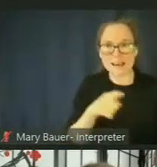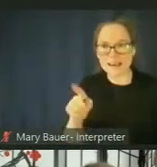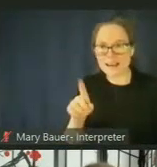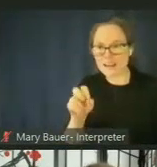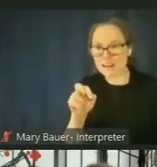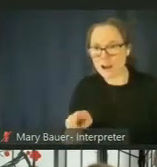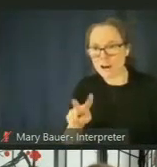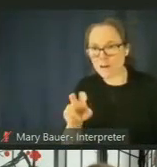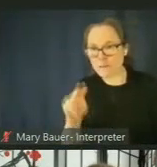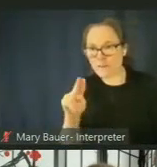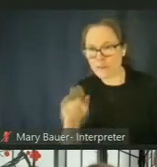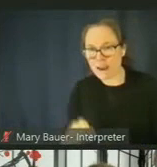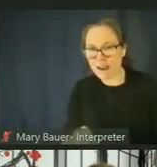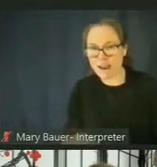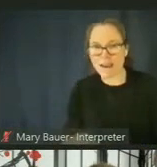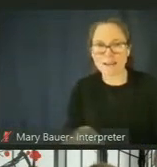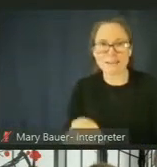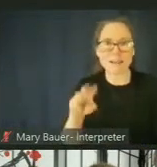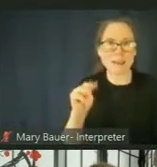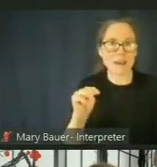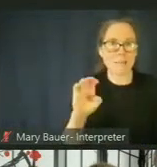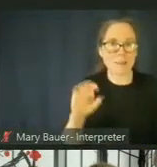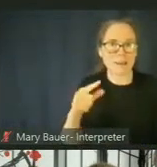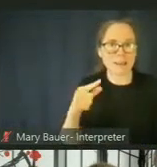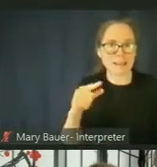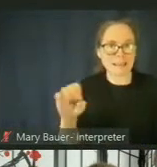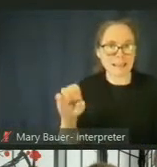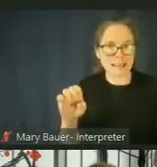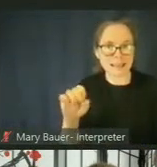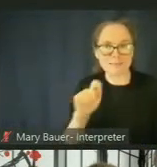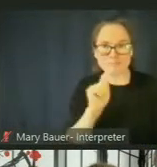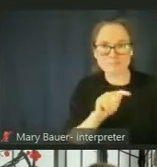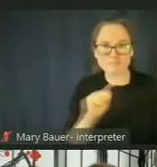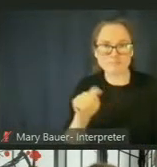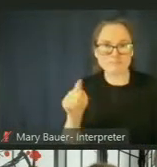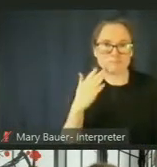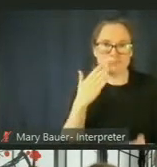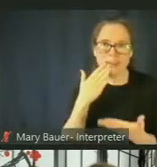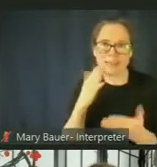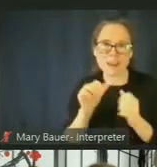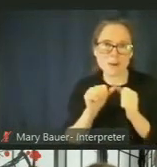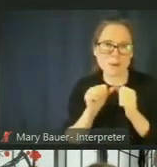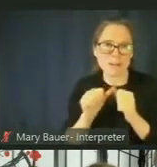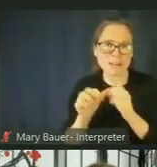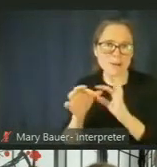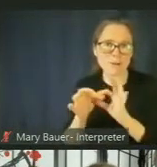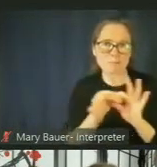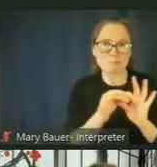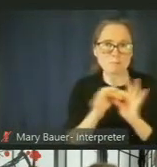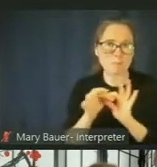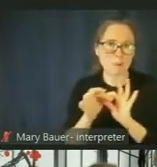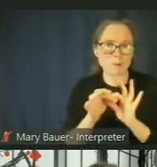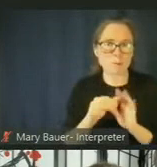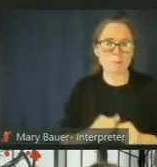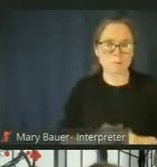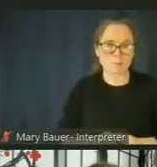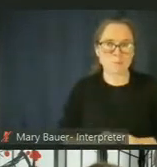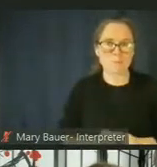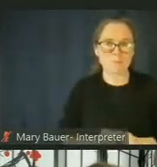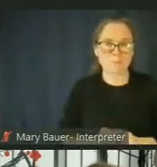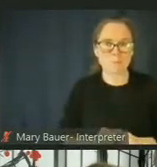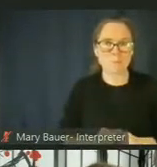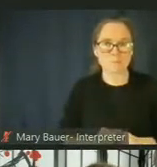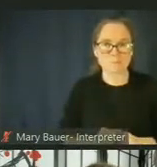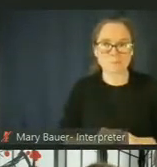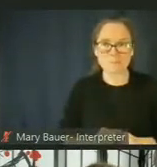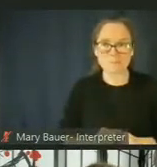and Charlene McGee. Just thank you so much for continuing to partner. And there, as you saw,